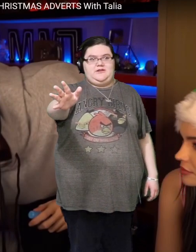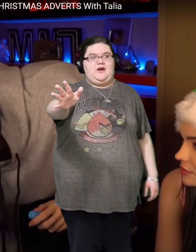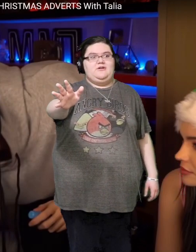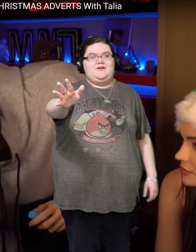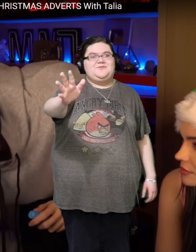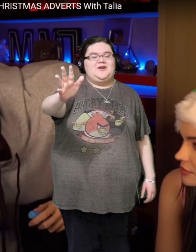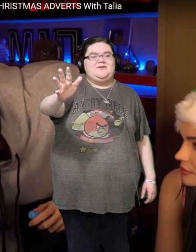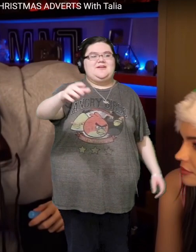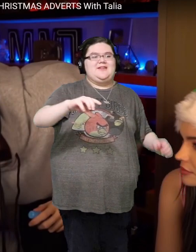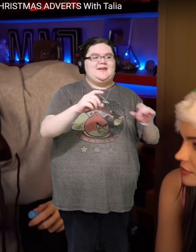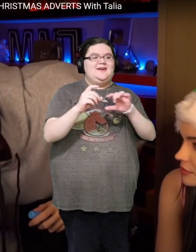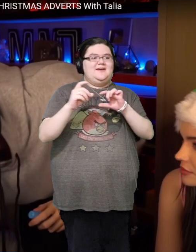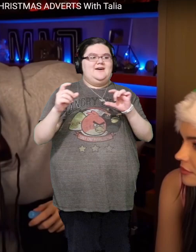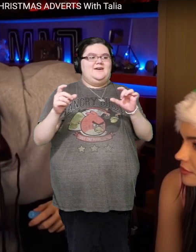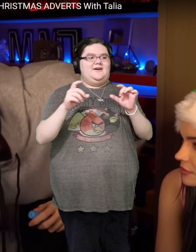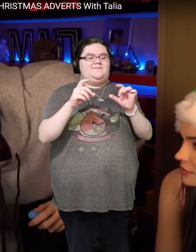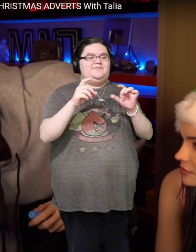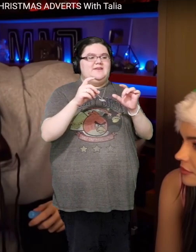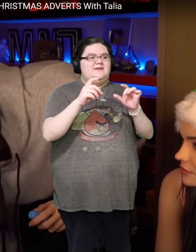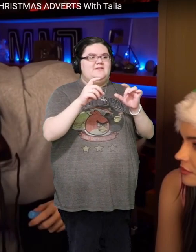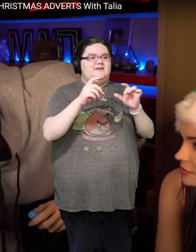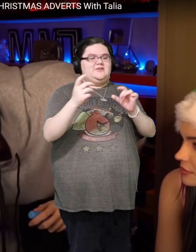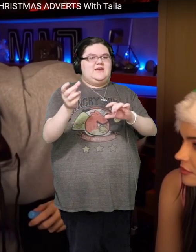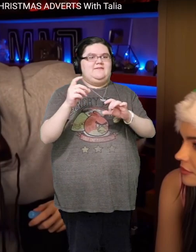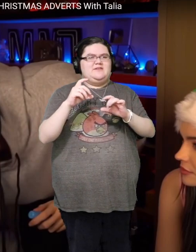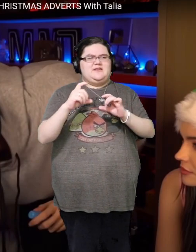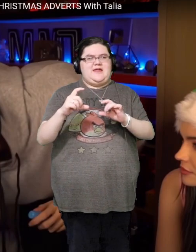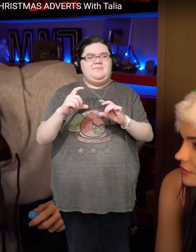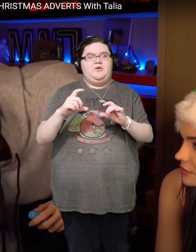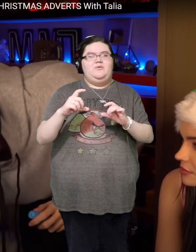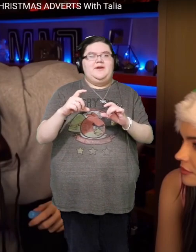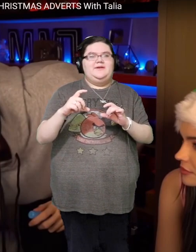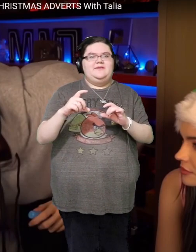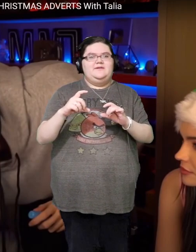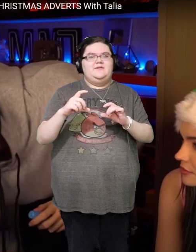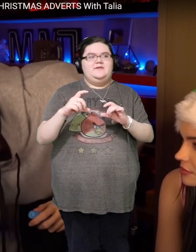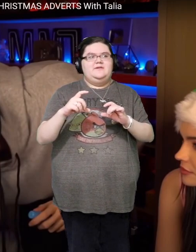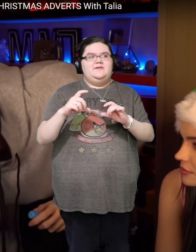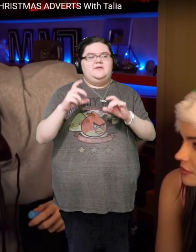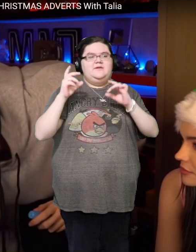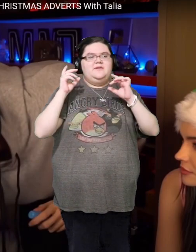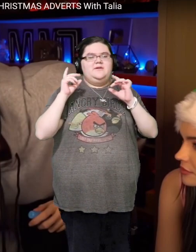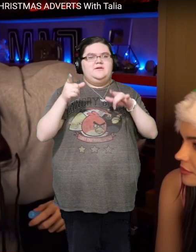like years ago, so I'm trying to because she gave us a sample one.